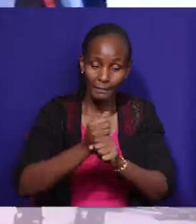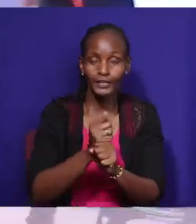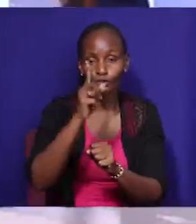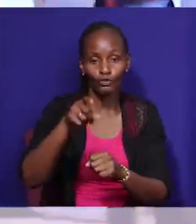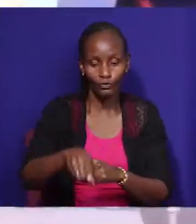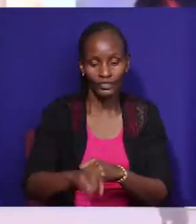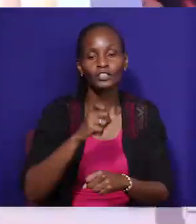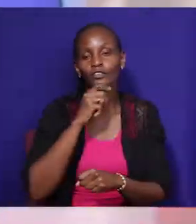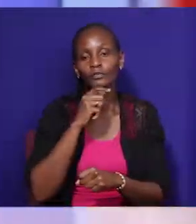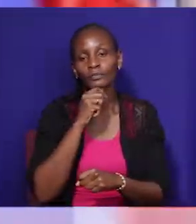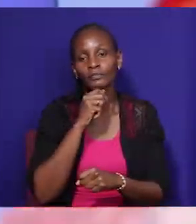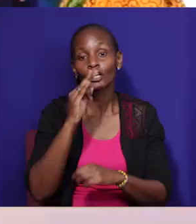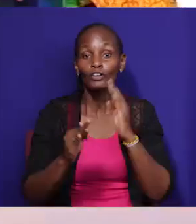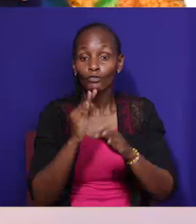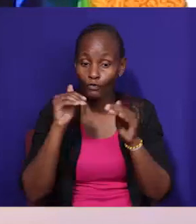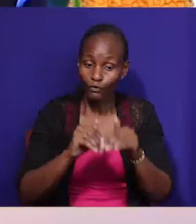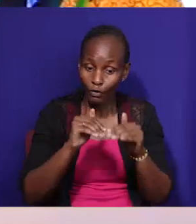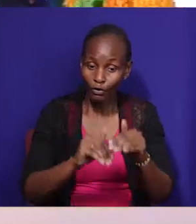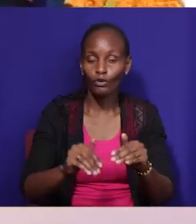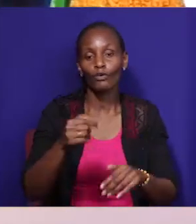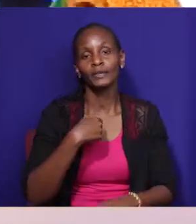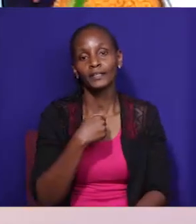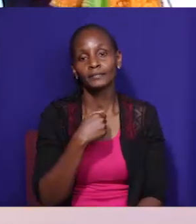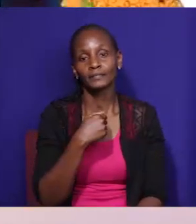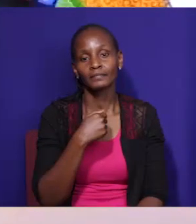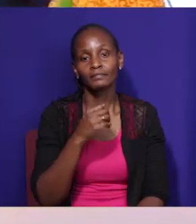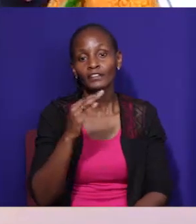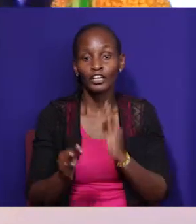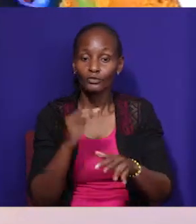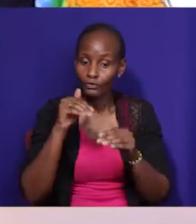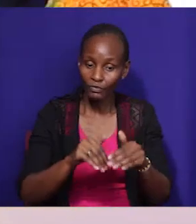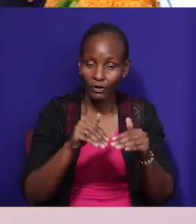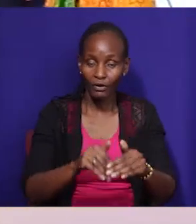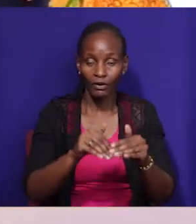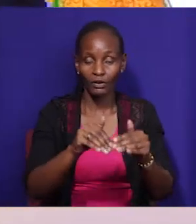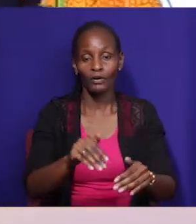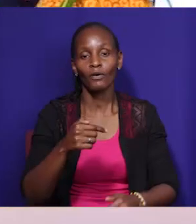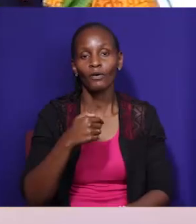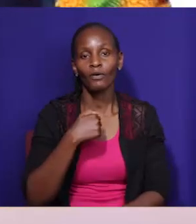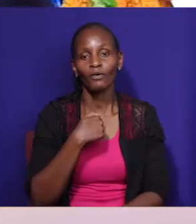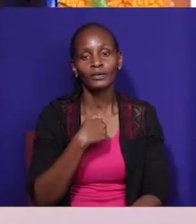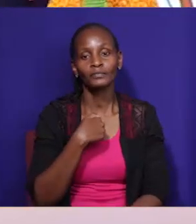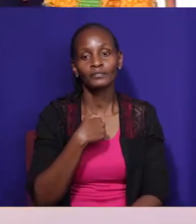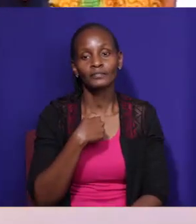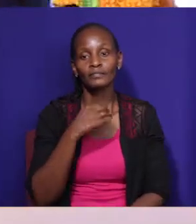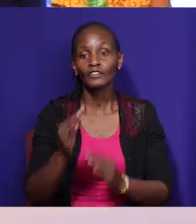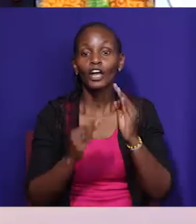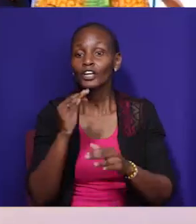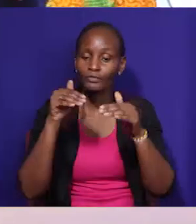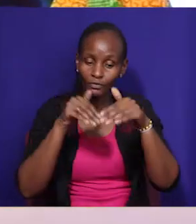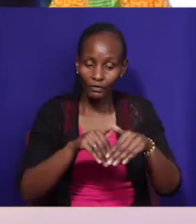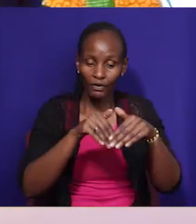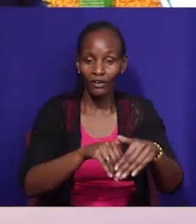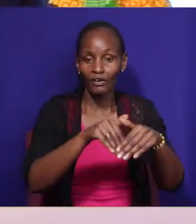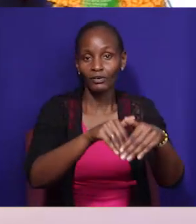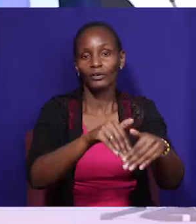you fishers of men if you follow me. If you follow me.